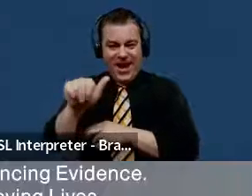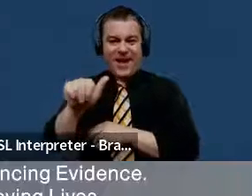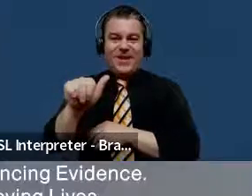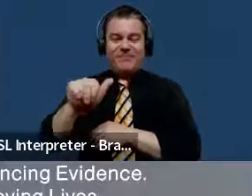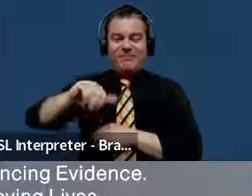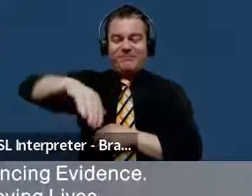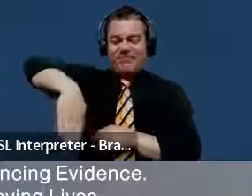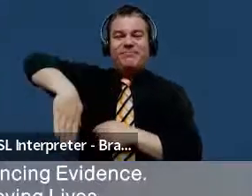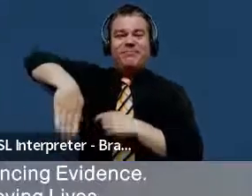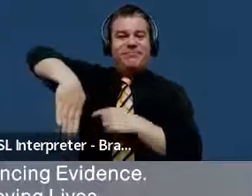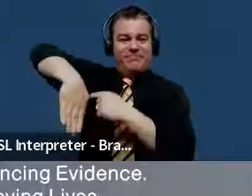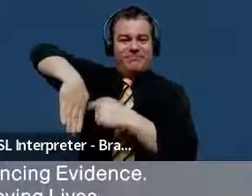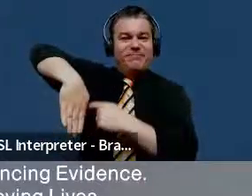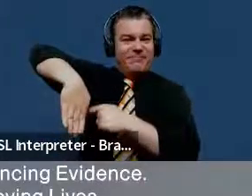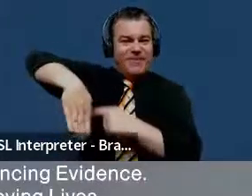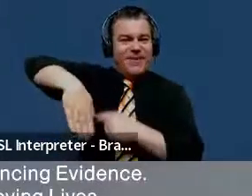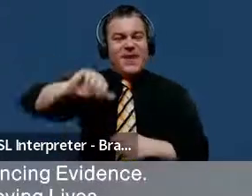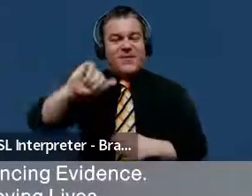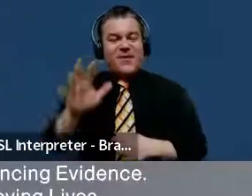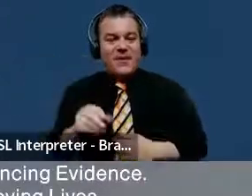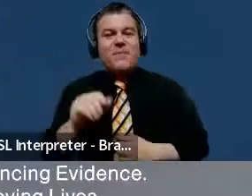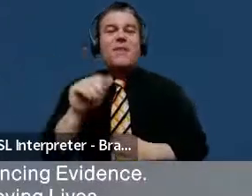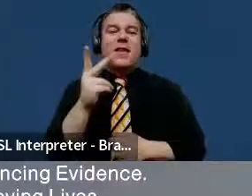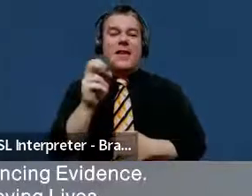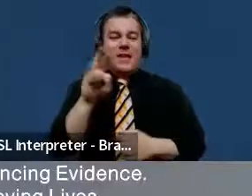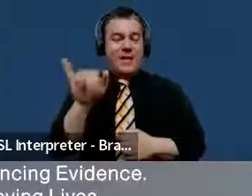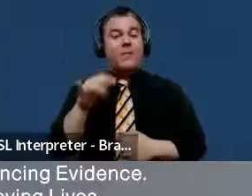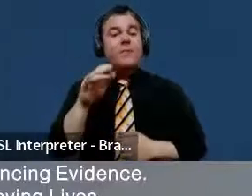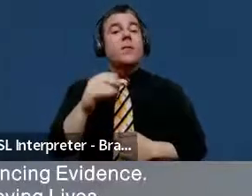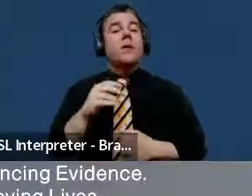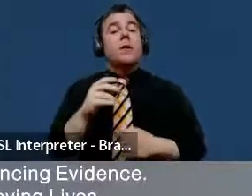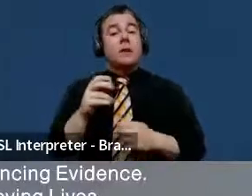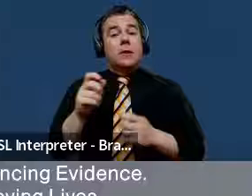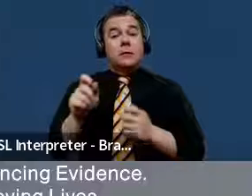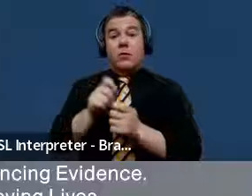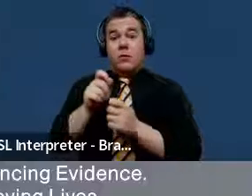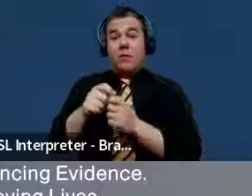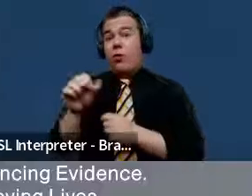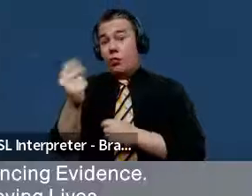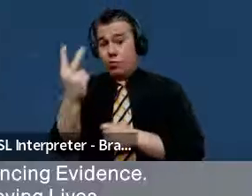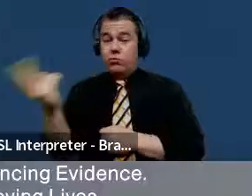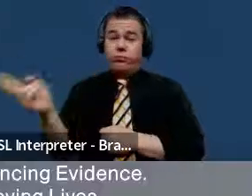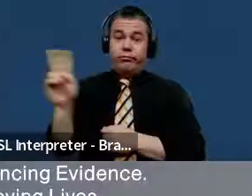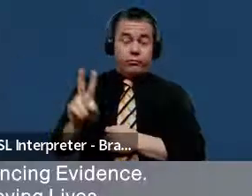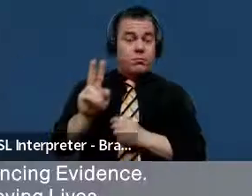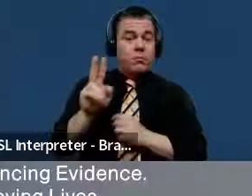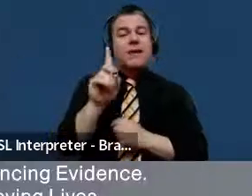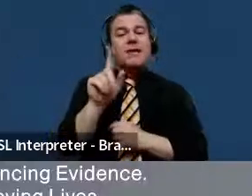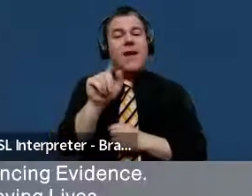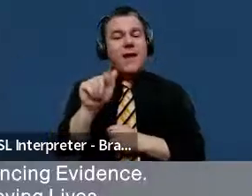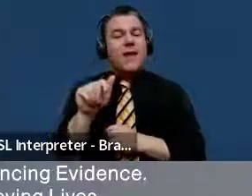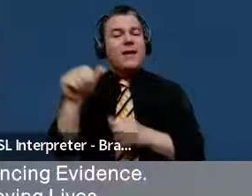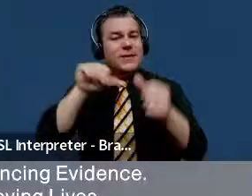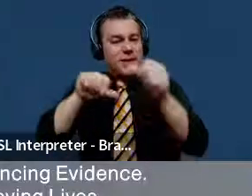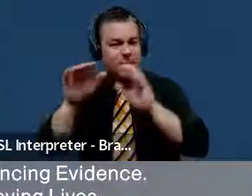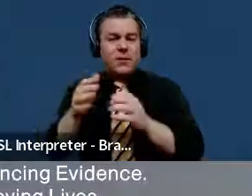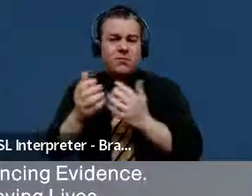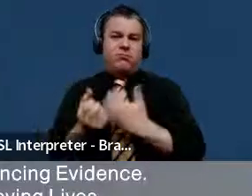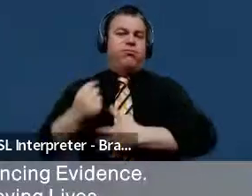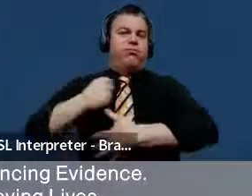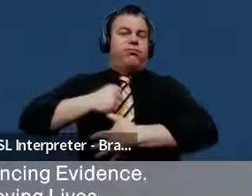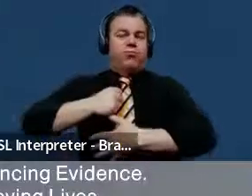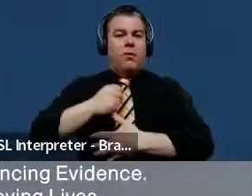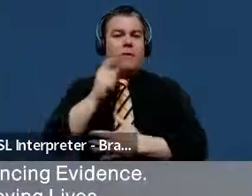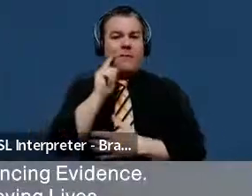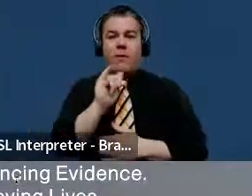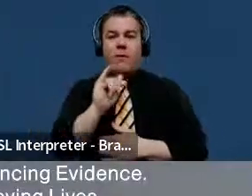In addition to Eric Muchugu and Ahmad Mohassel, who are data scientists and senior data scientists at the American Institutes